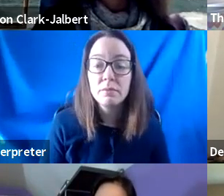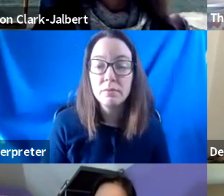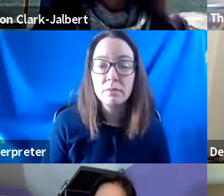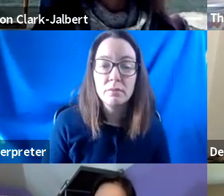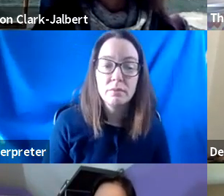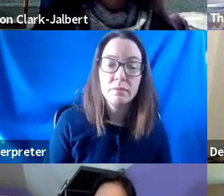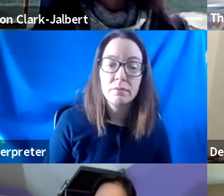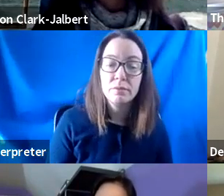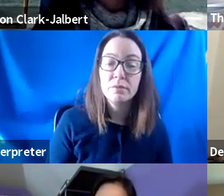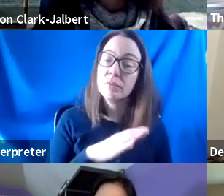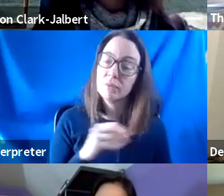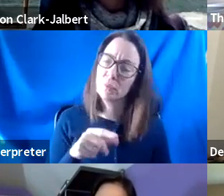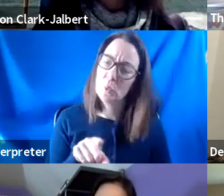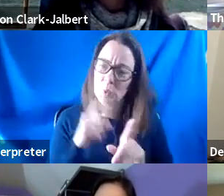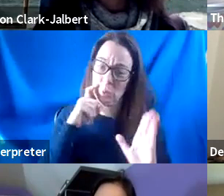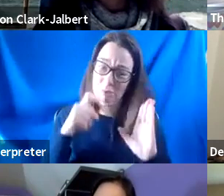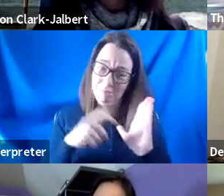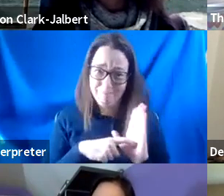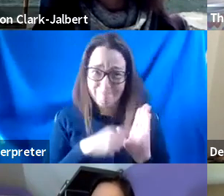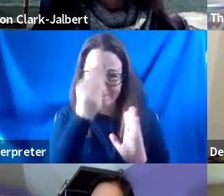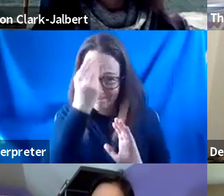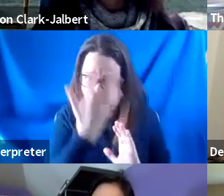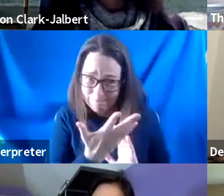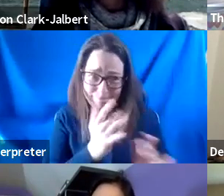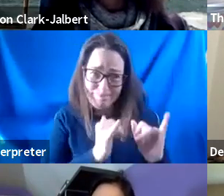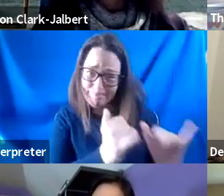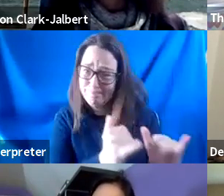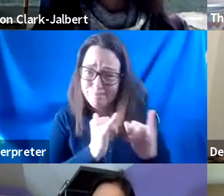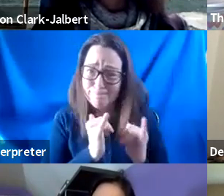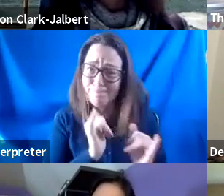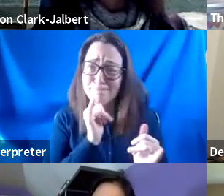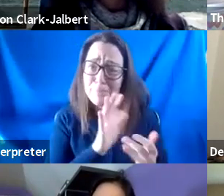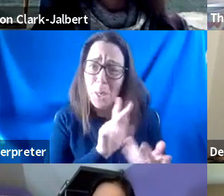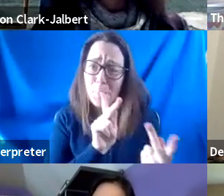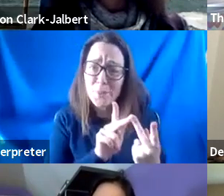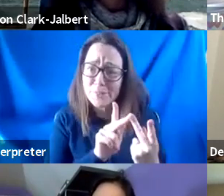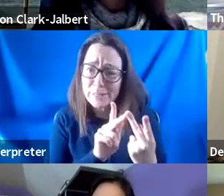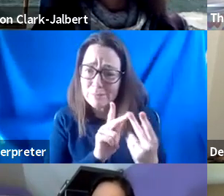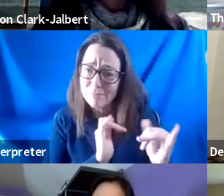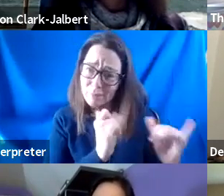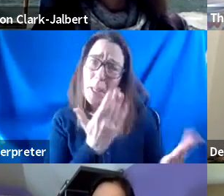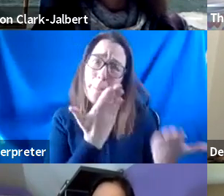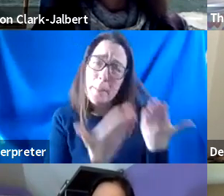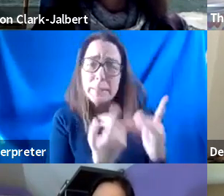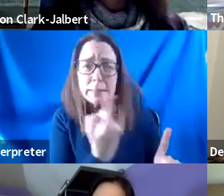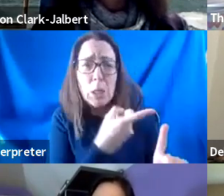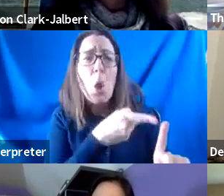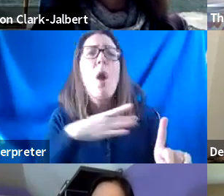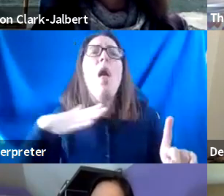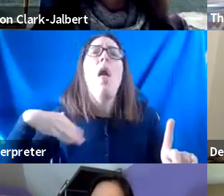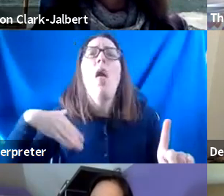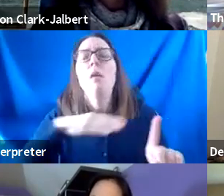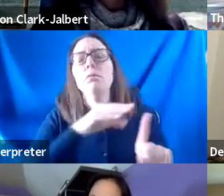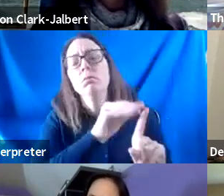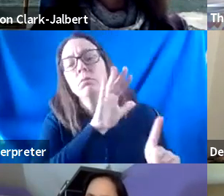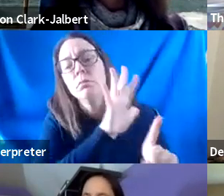humility that we're not all perfect, that we're all really stronger in some areas, and maybe there's some things that we haven't been exposed to, or that we're taught in a certain way